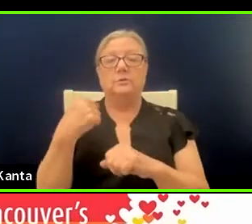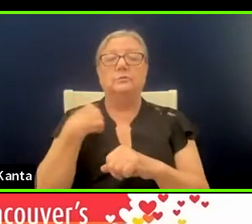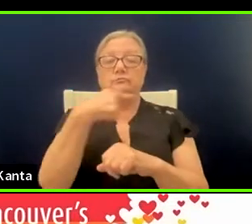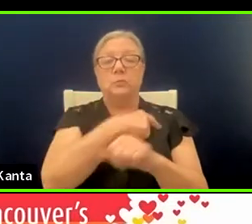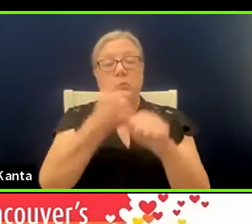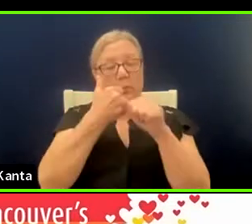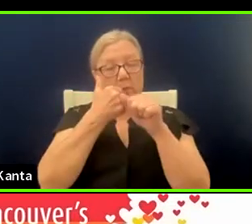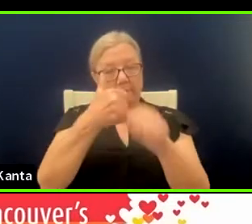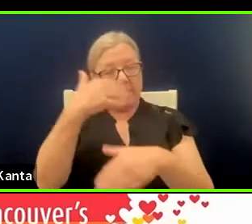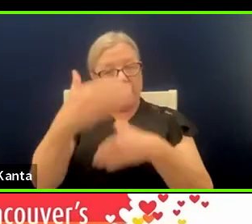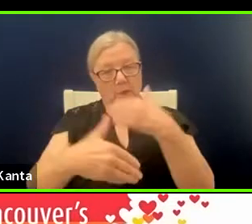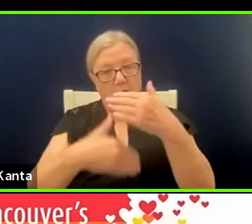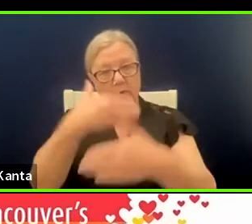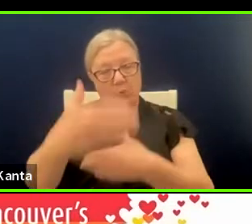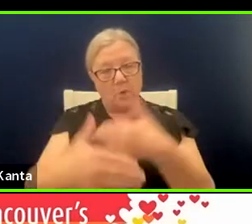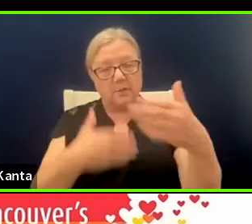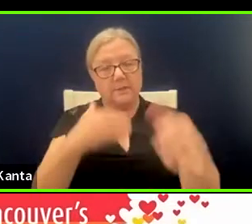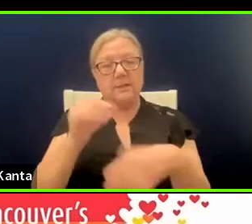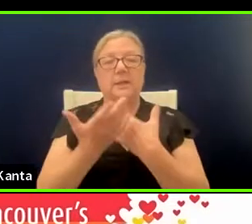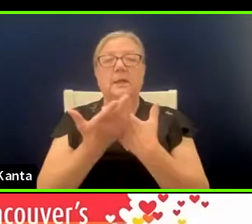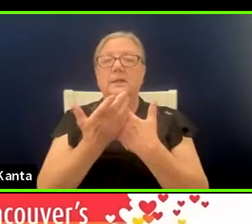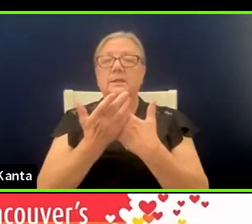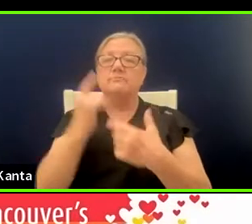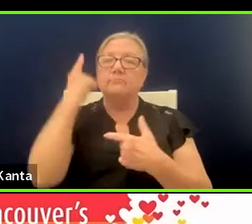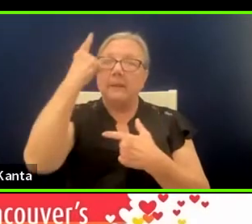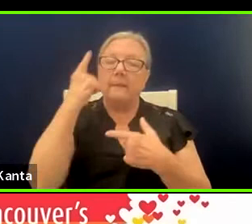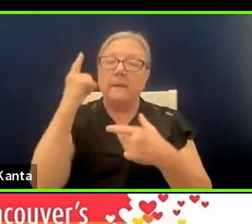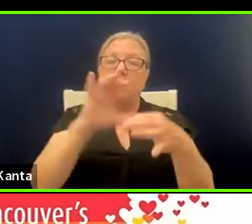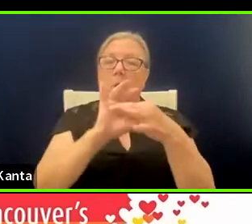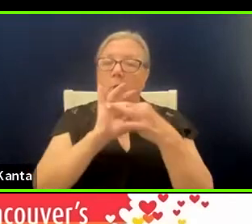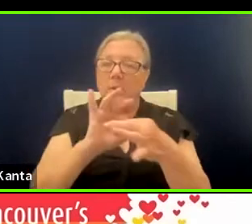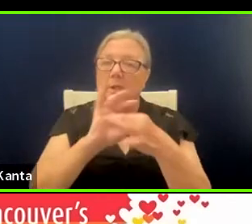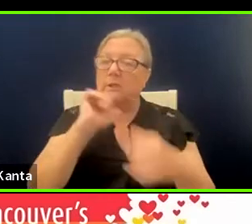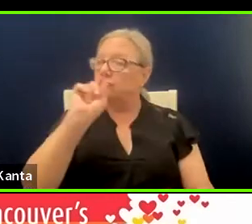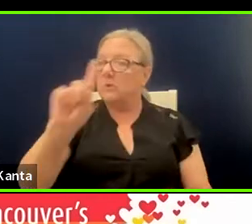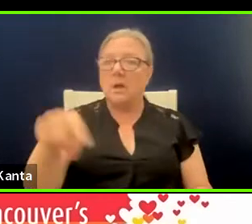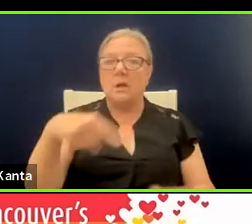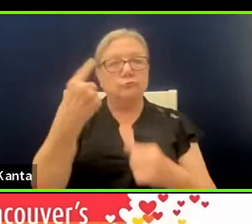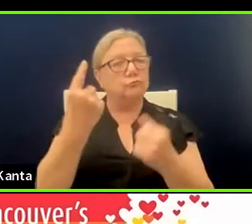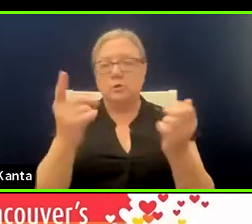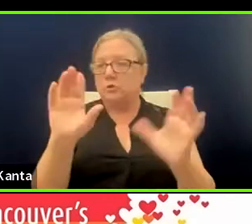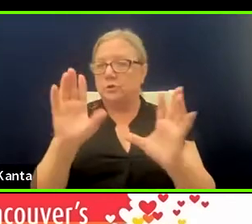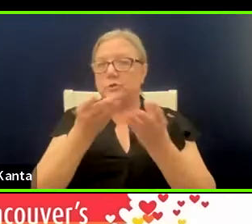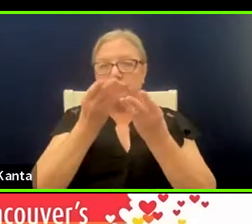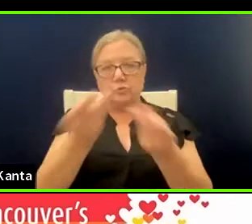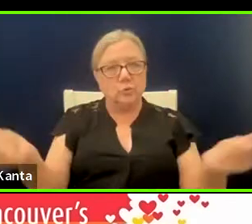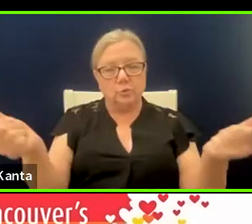our relationships, not just the solution. And